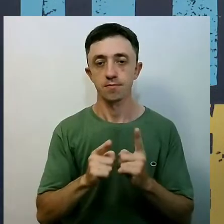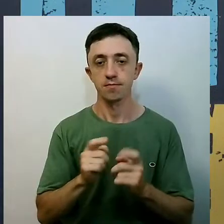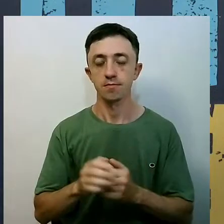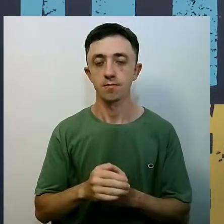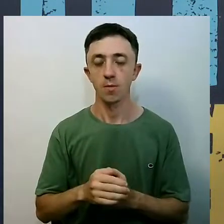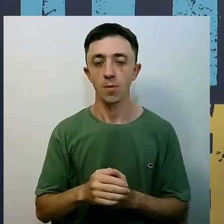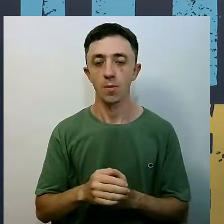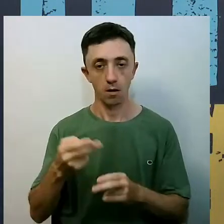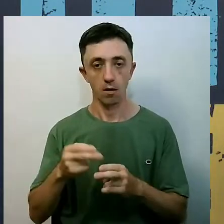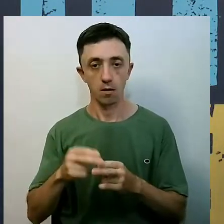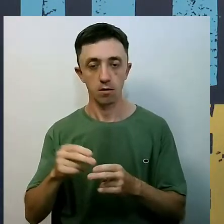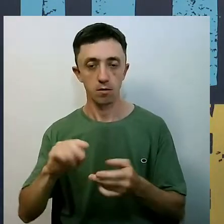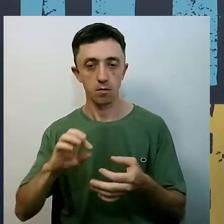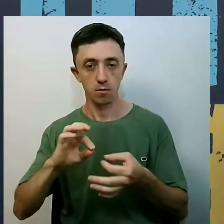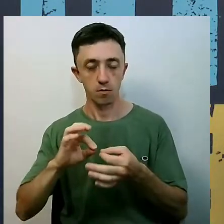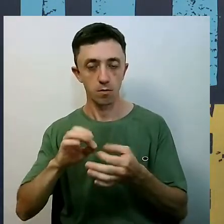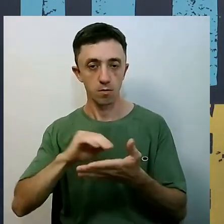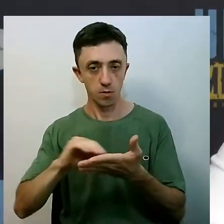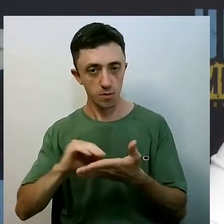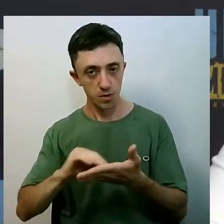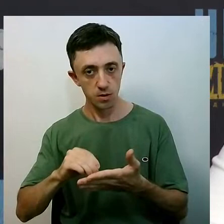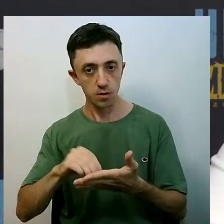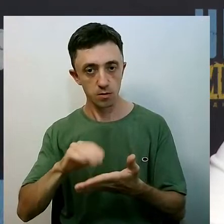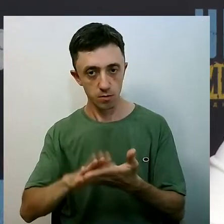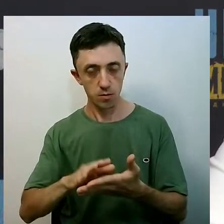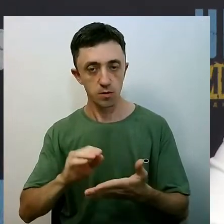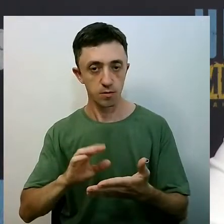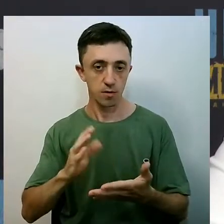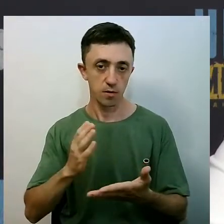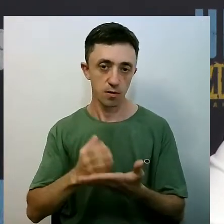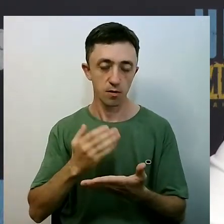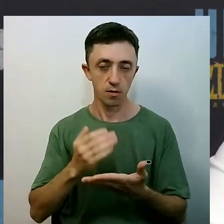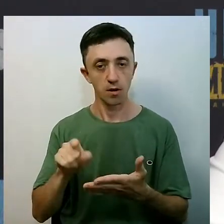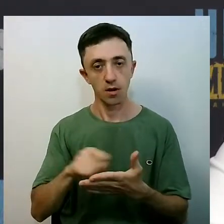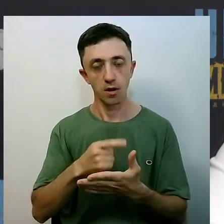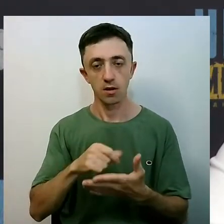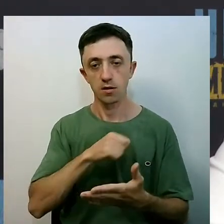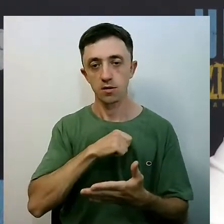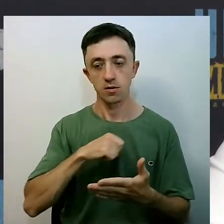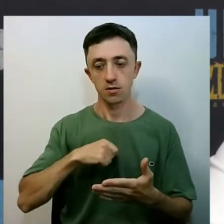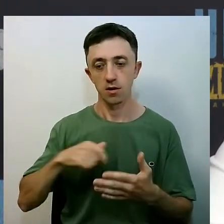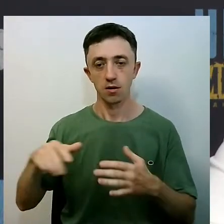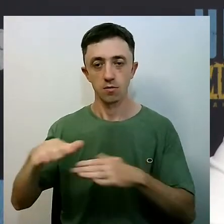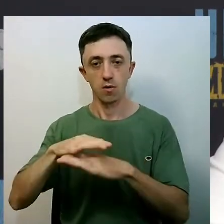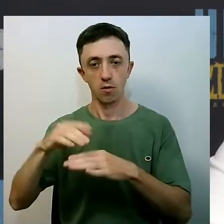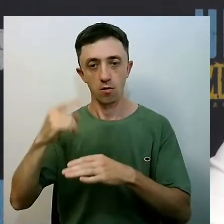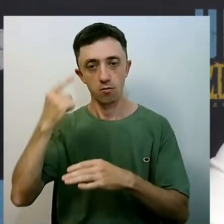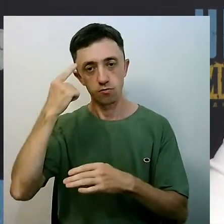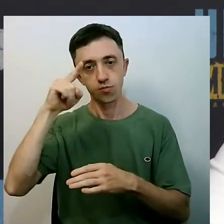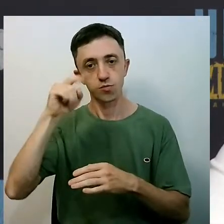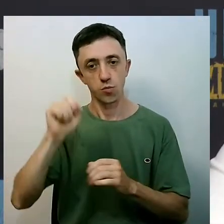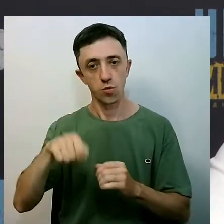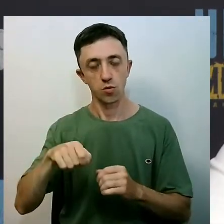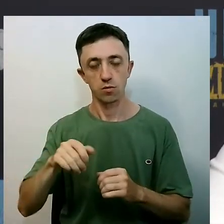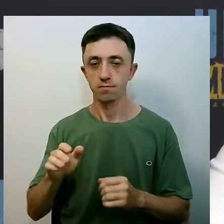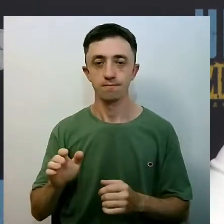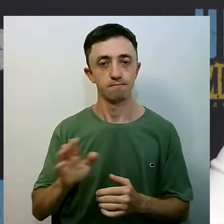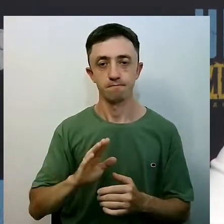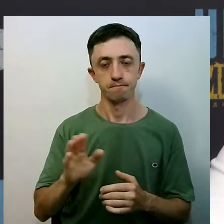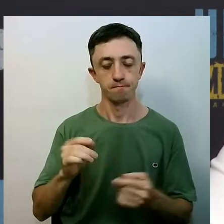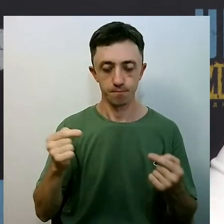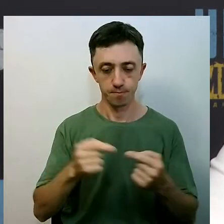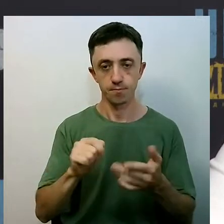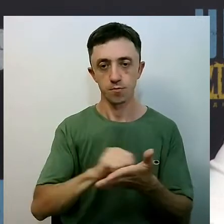is this procedure envisaged or should be considered by local authorities? No, everything is envisaged by the